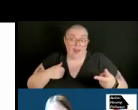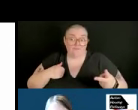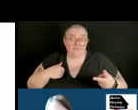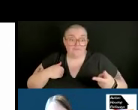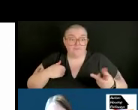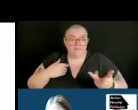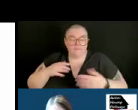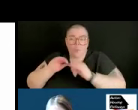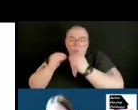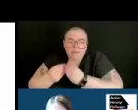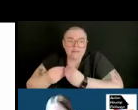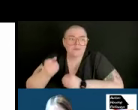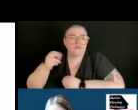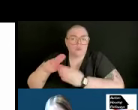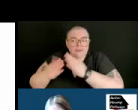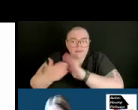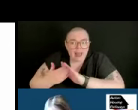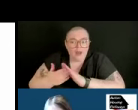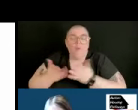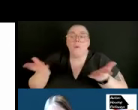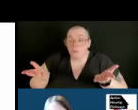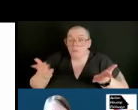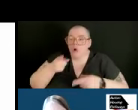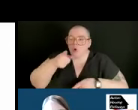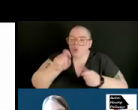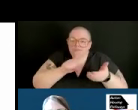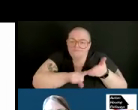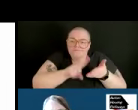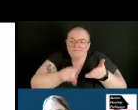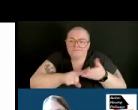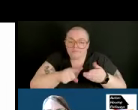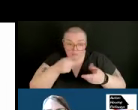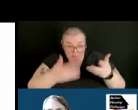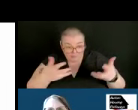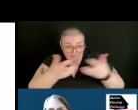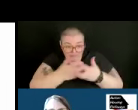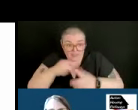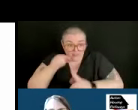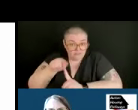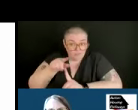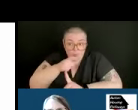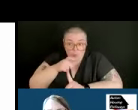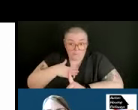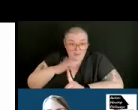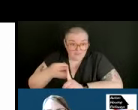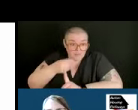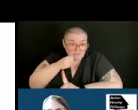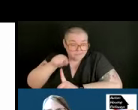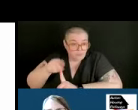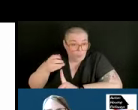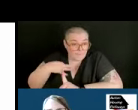member. And you can learn more about those at the link. The big difference between